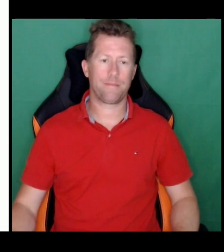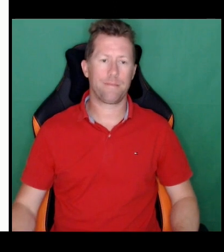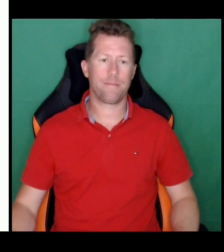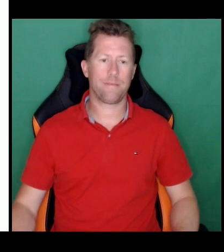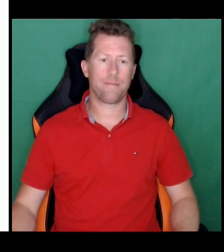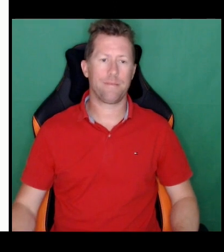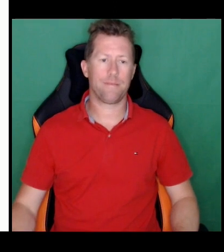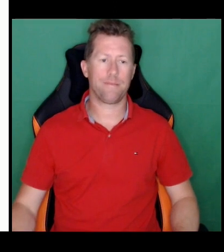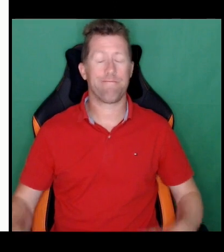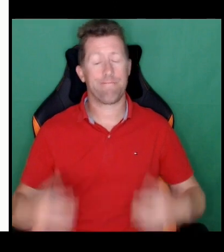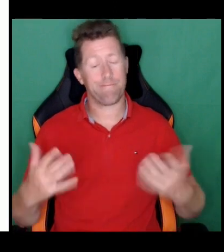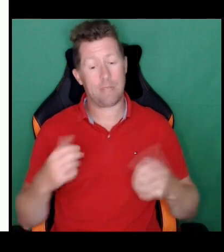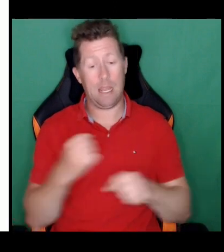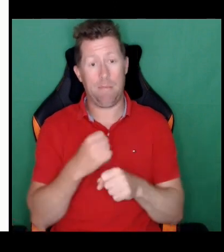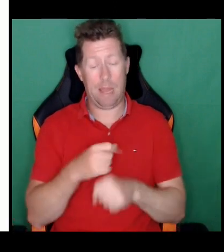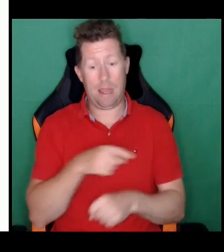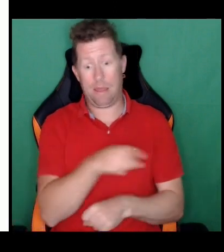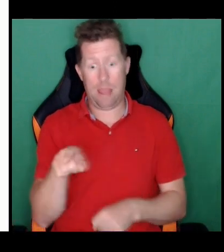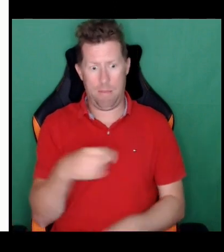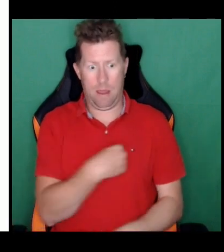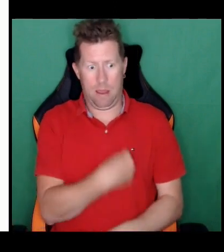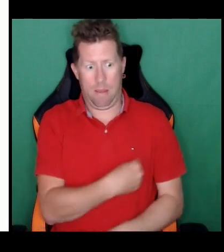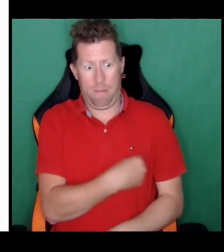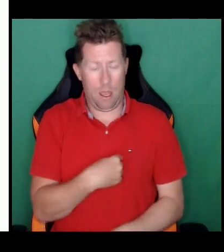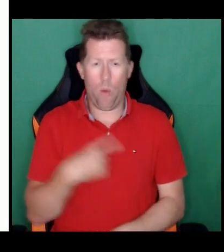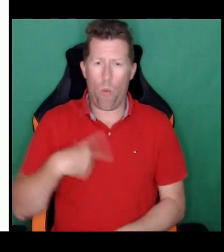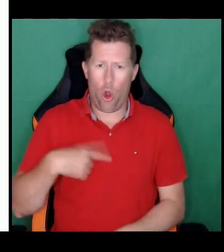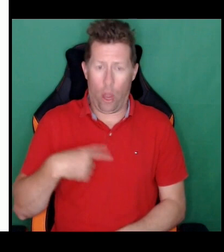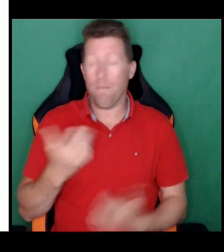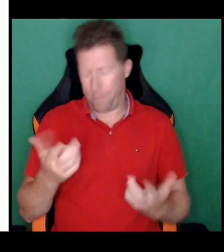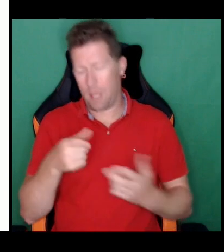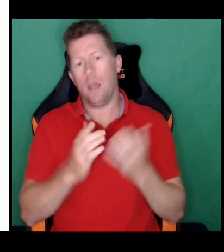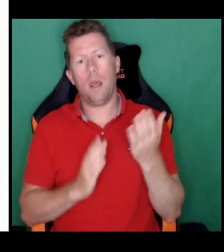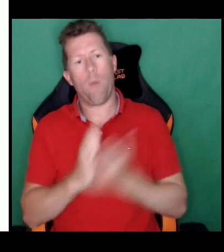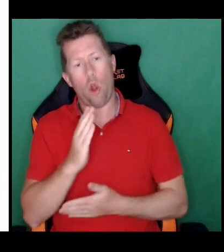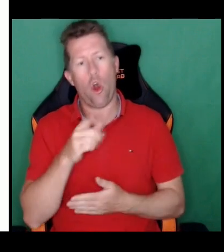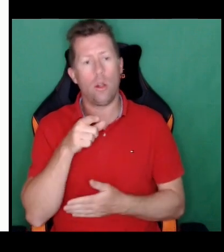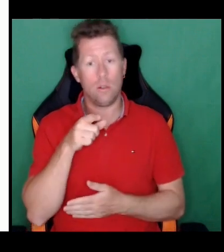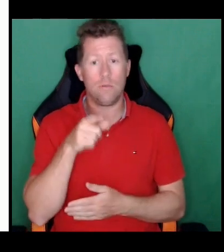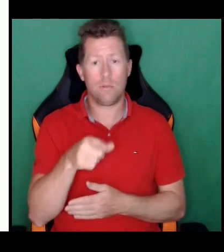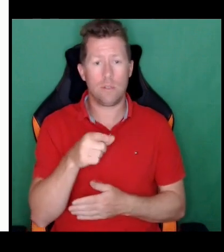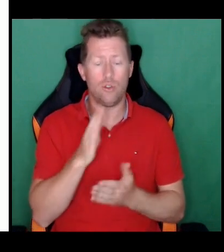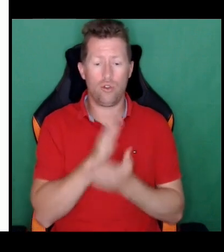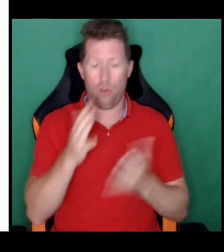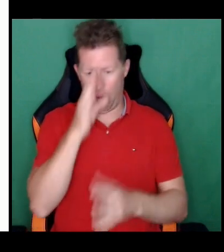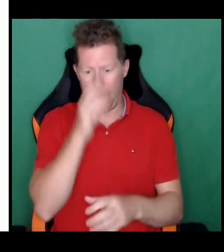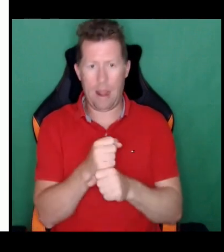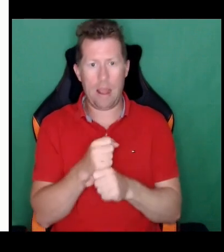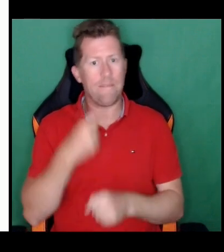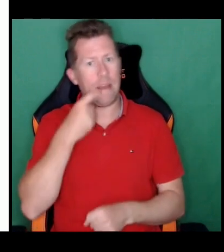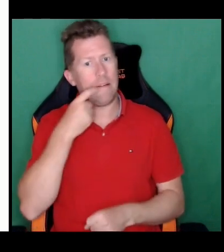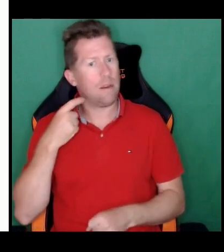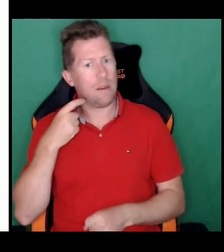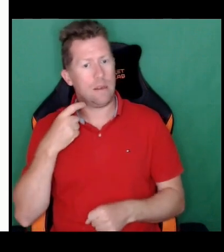So what is making them a committed? First of all, they truly believe that vaping is hard to stop